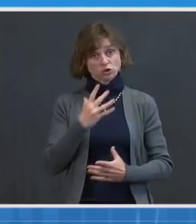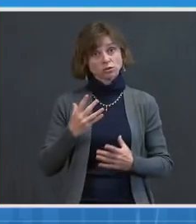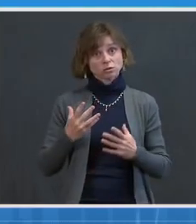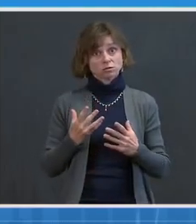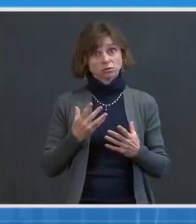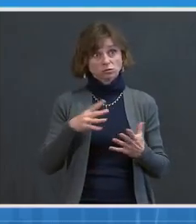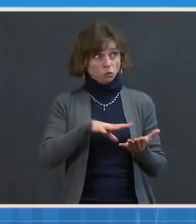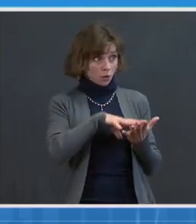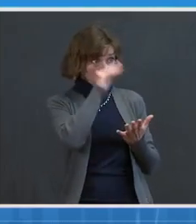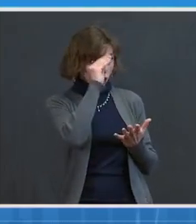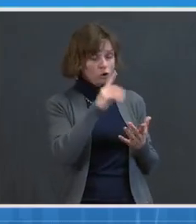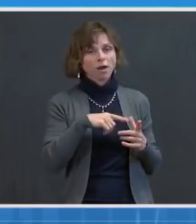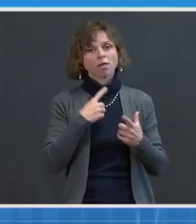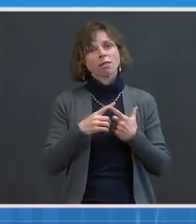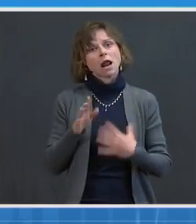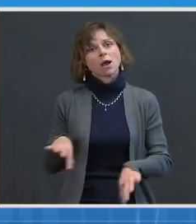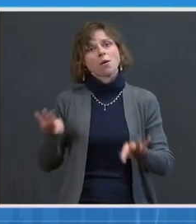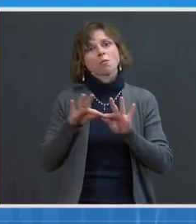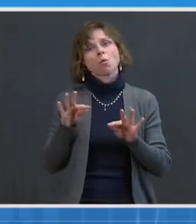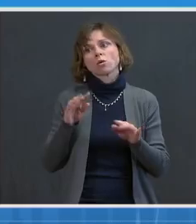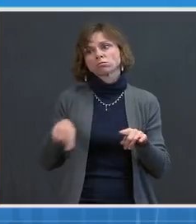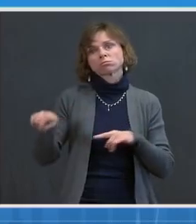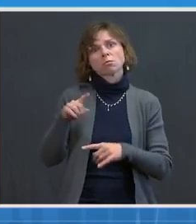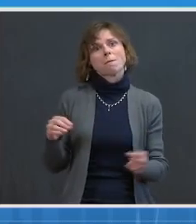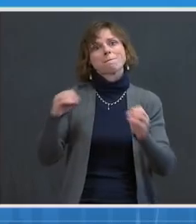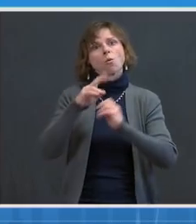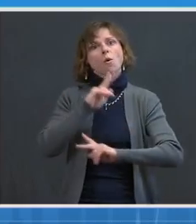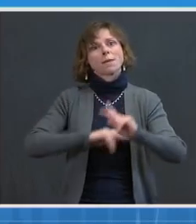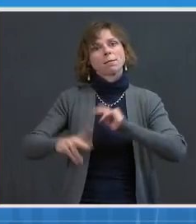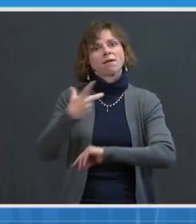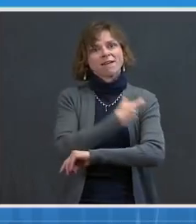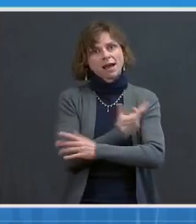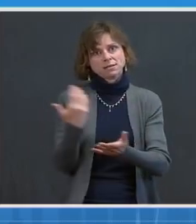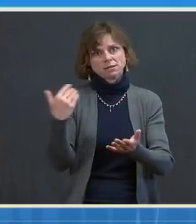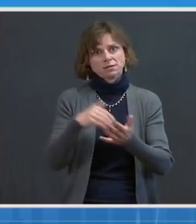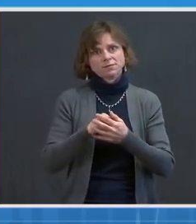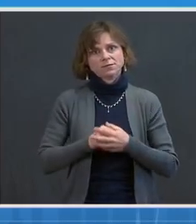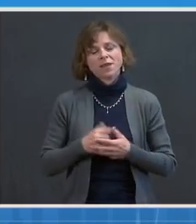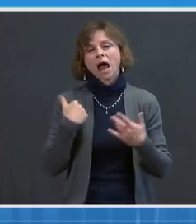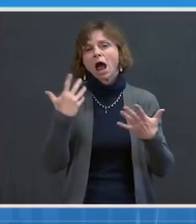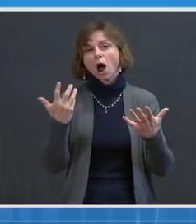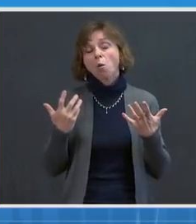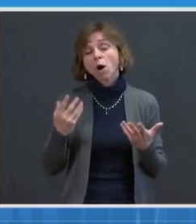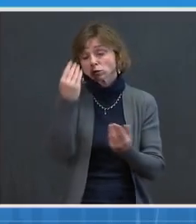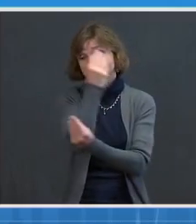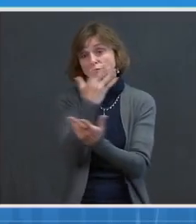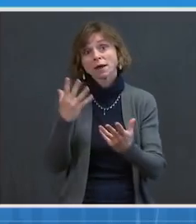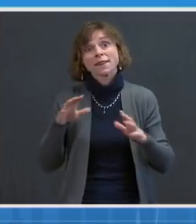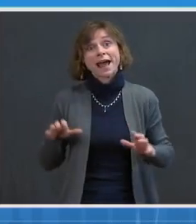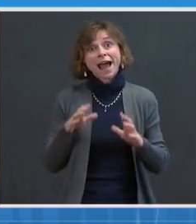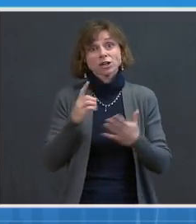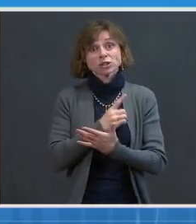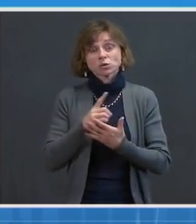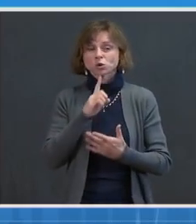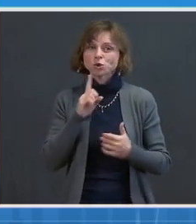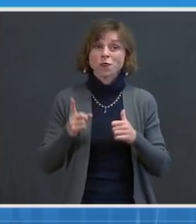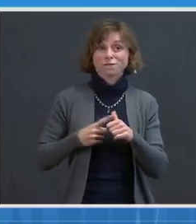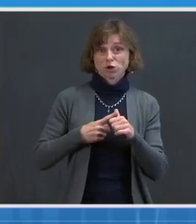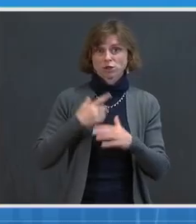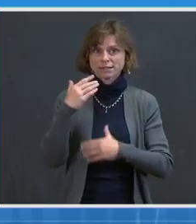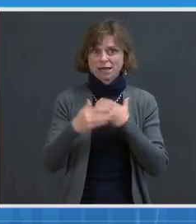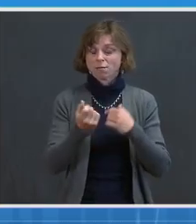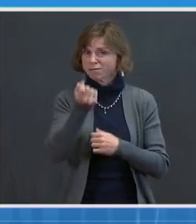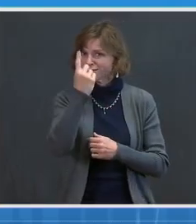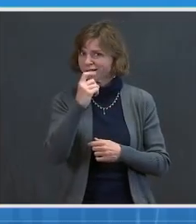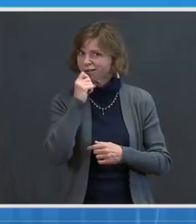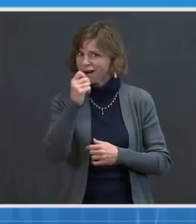more people get vaccinated. I want to close by reiterating that our actions this week represent a first step, not our